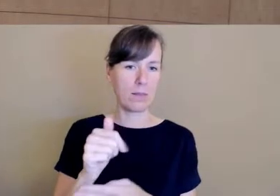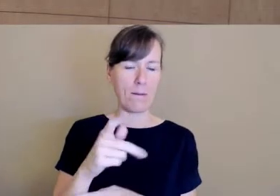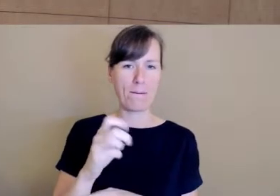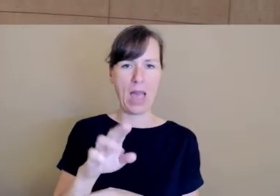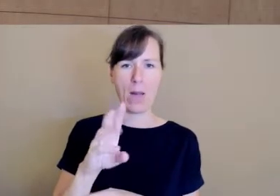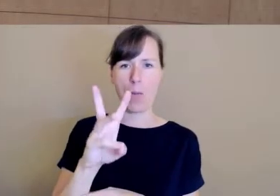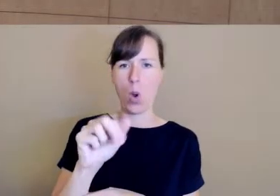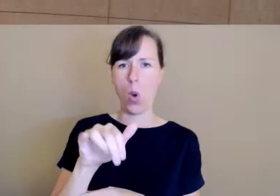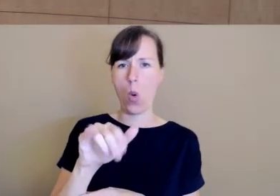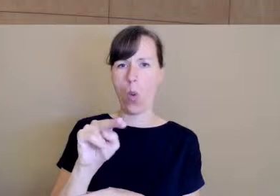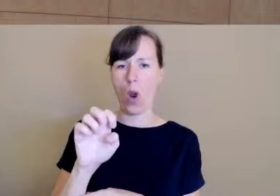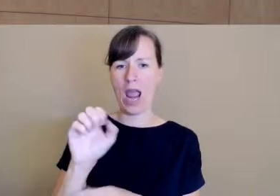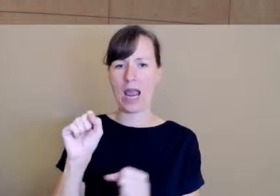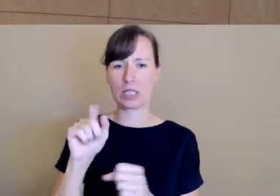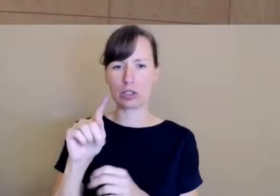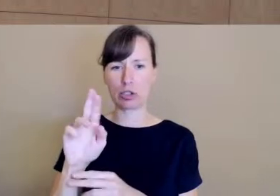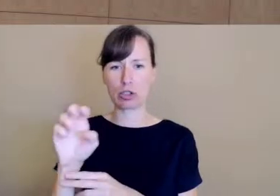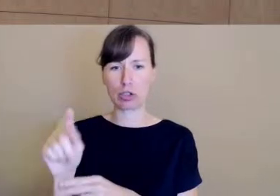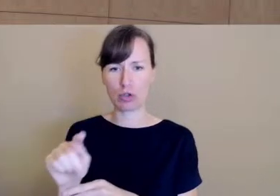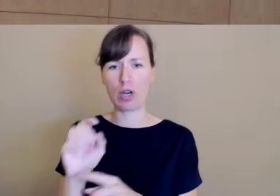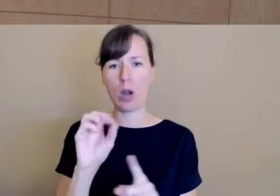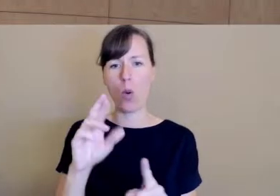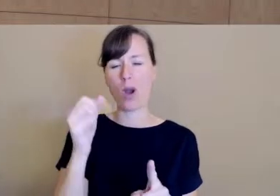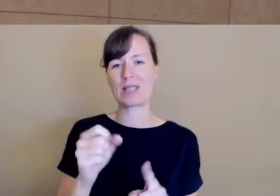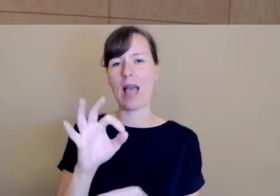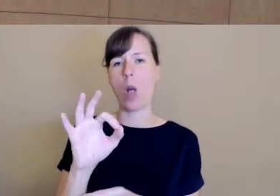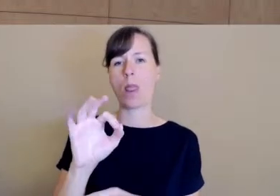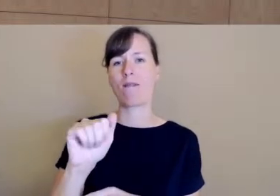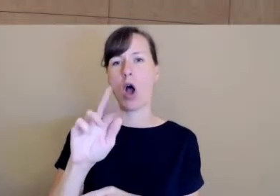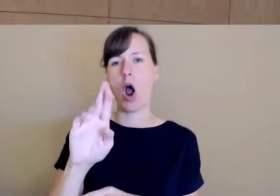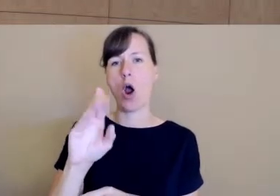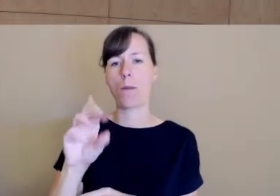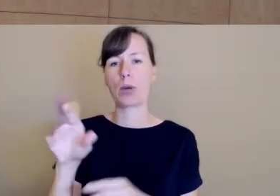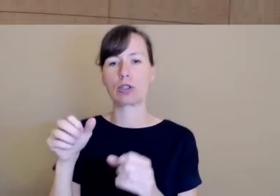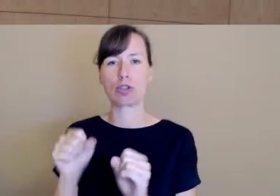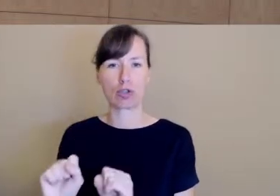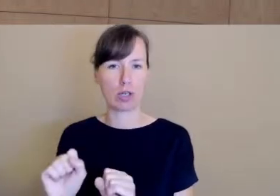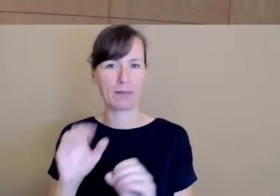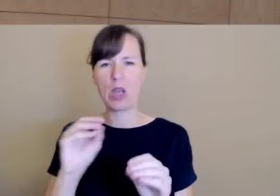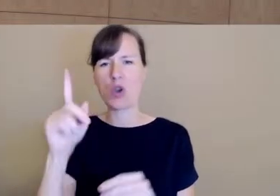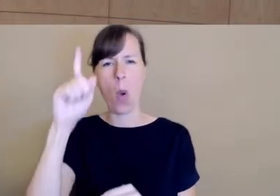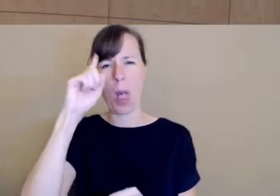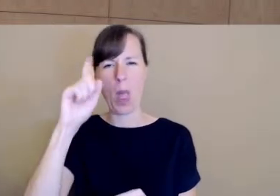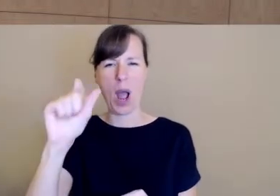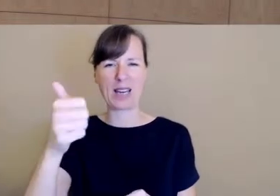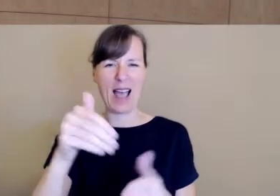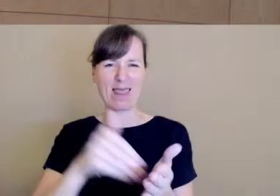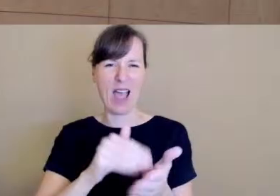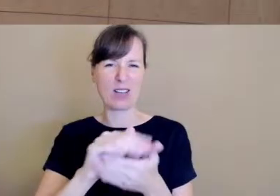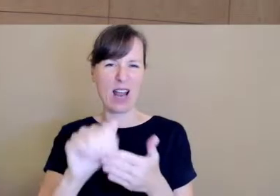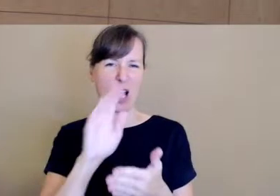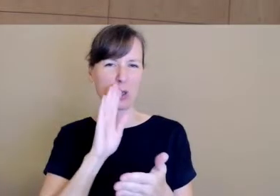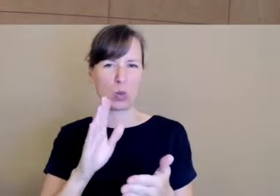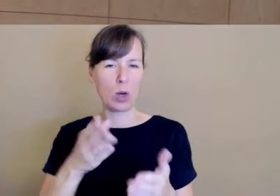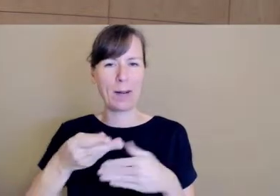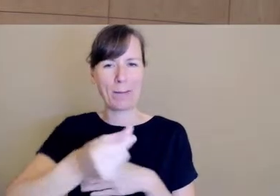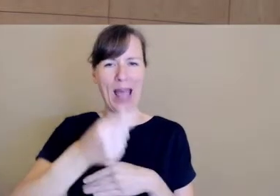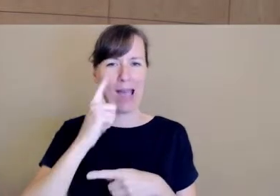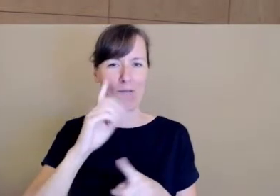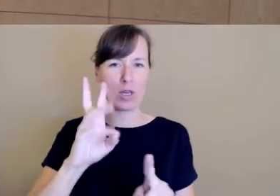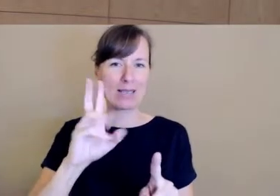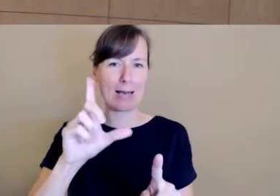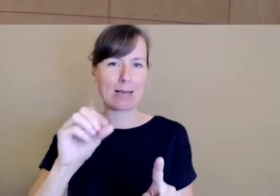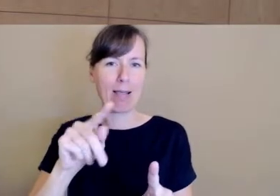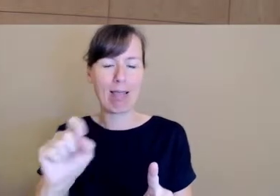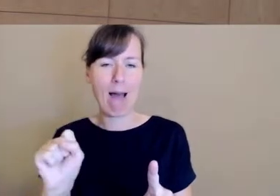Street. No one ever thought that $10,000 would buy 6 lots. It was to go towards the eventual goal of